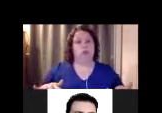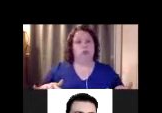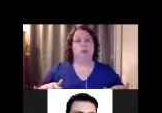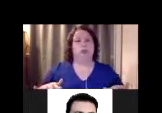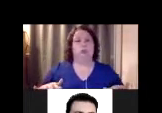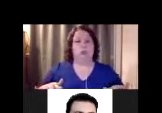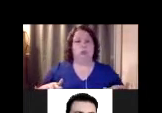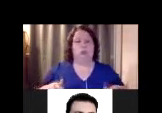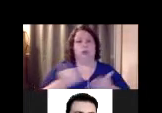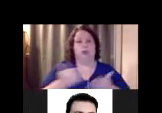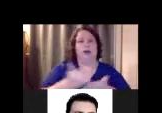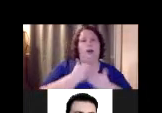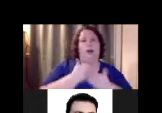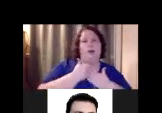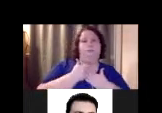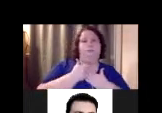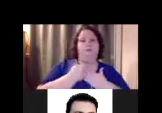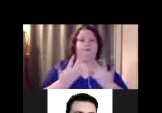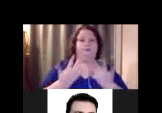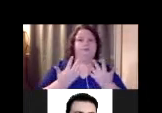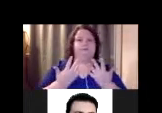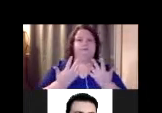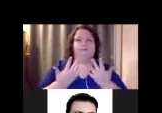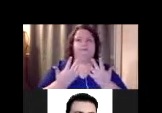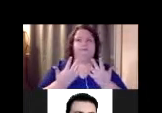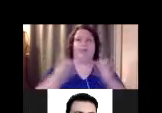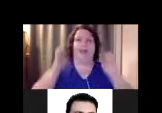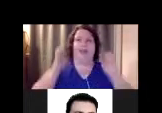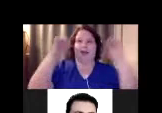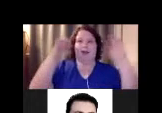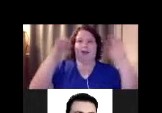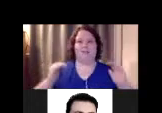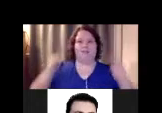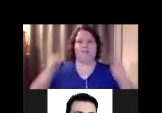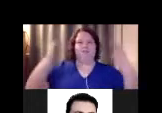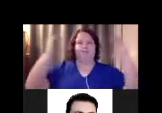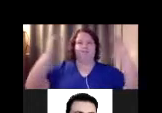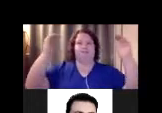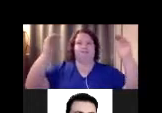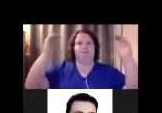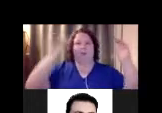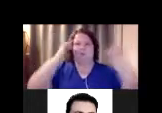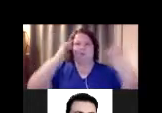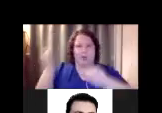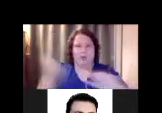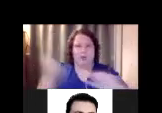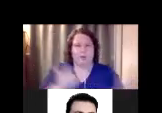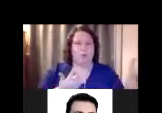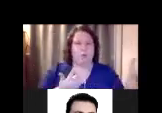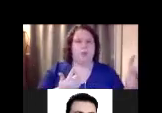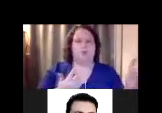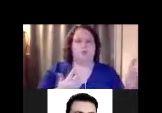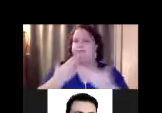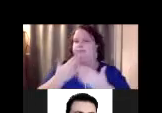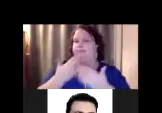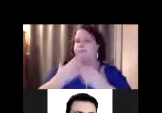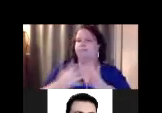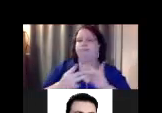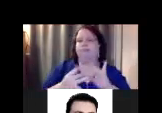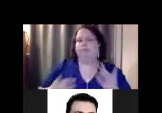raise the level of education for everyone. So I appreciate your comments.